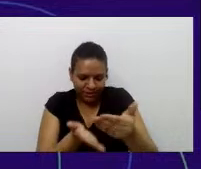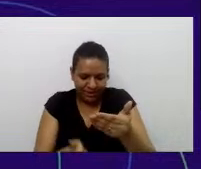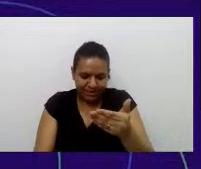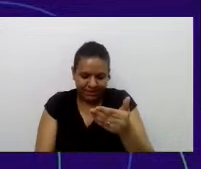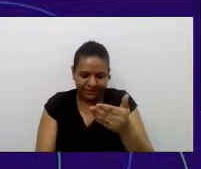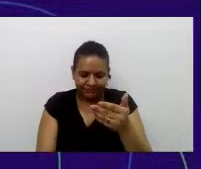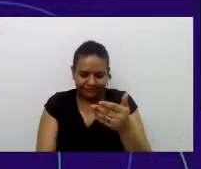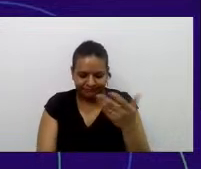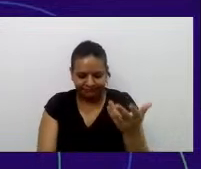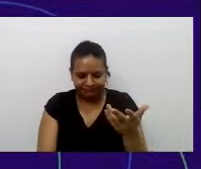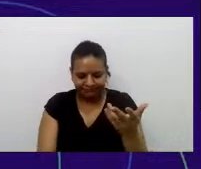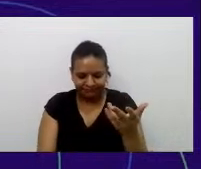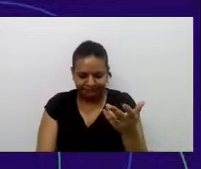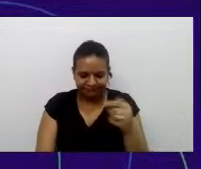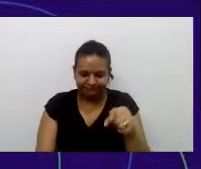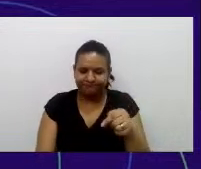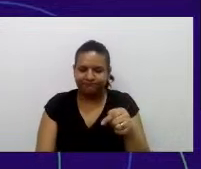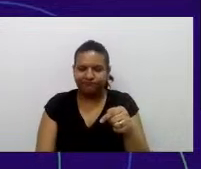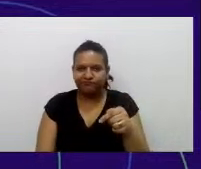were reluctant to even